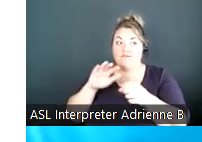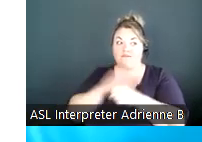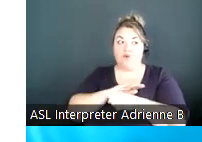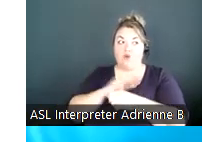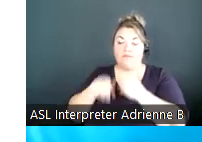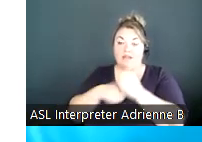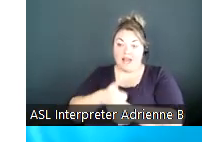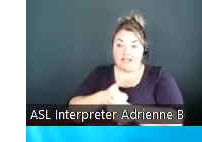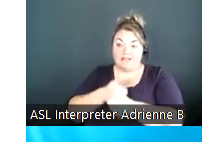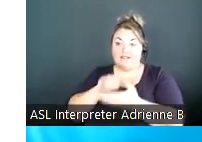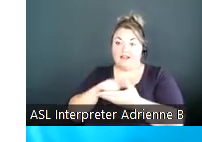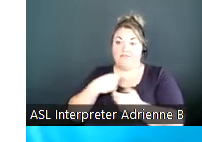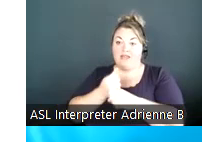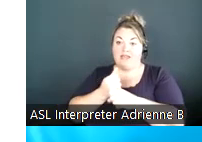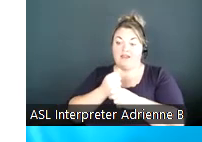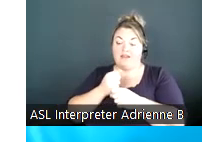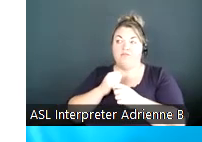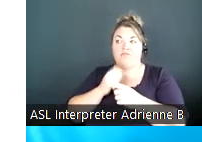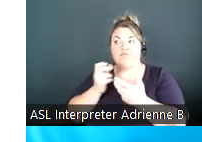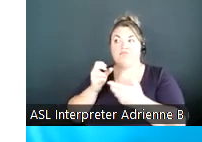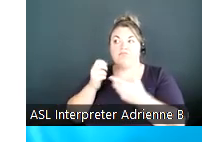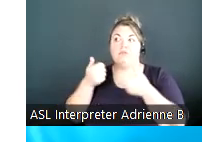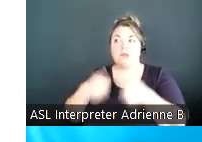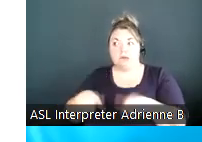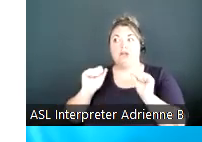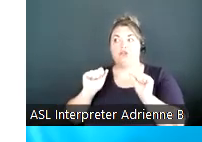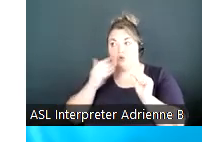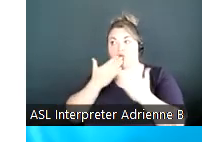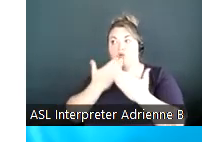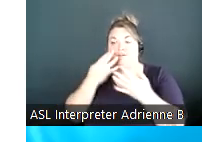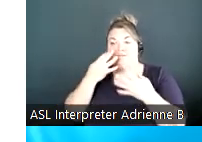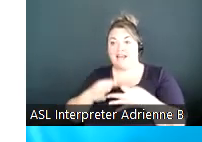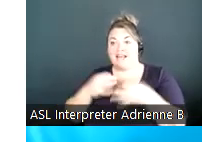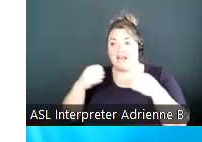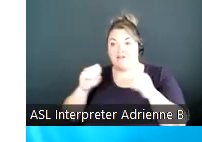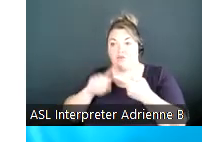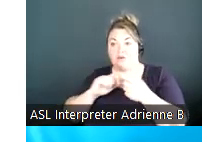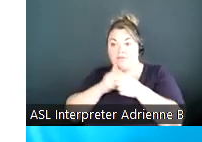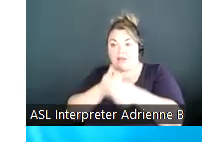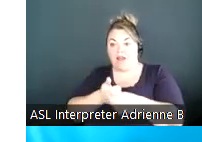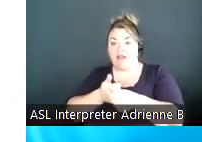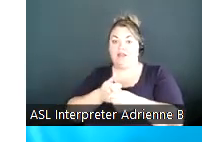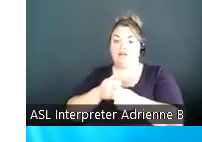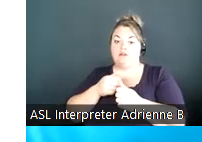compliance, but is making a substantial good faith effort to comply, upon an initial license application, a